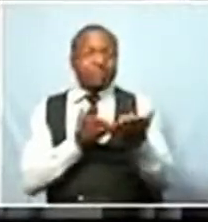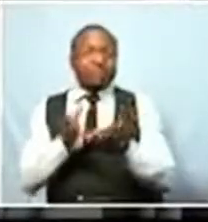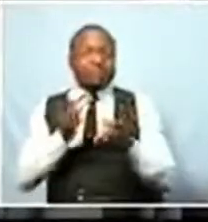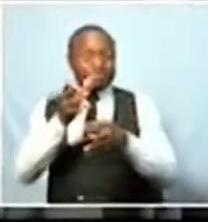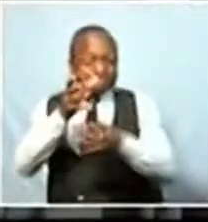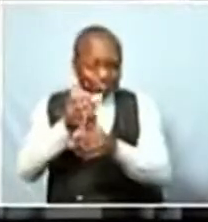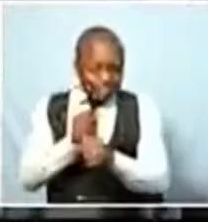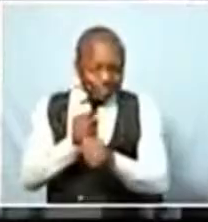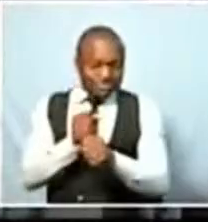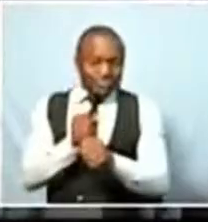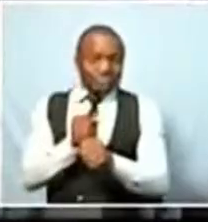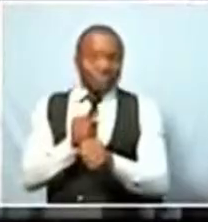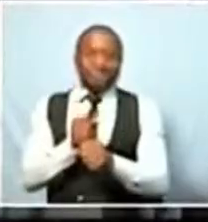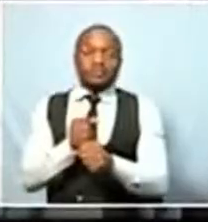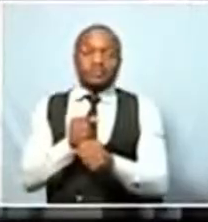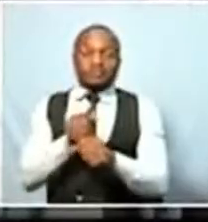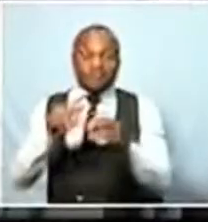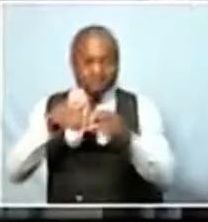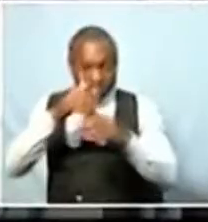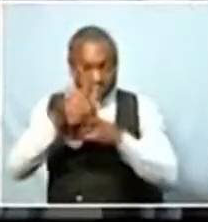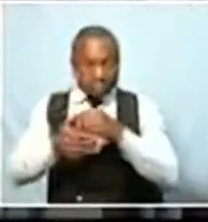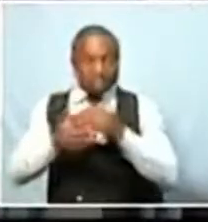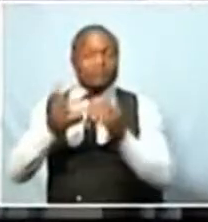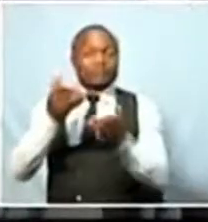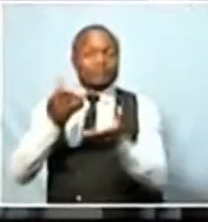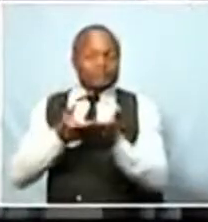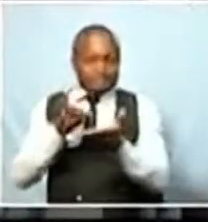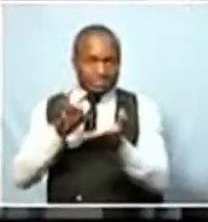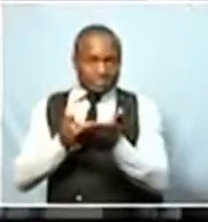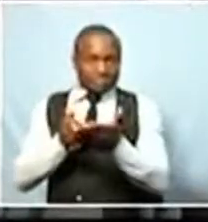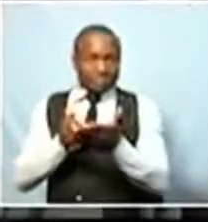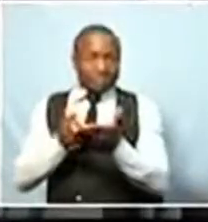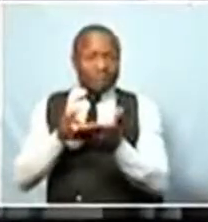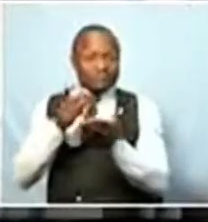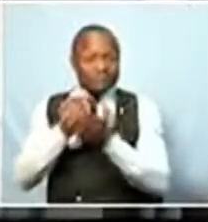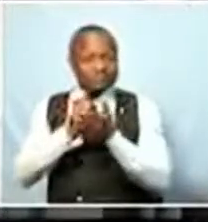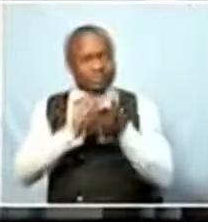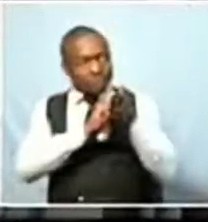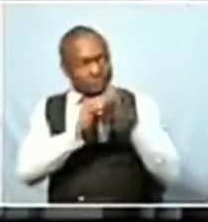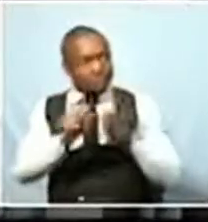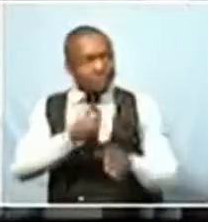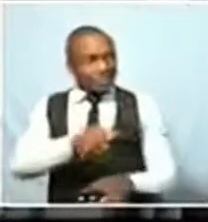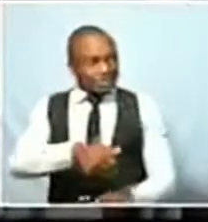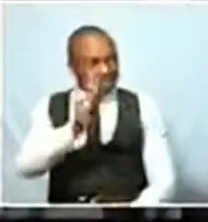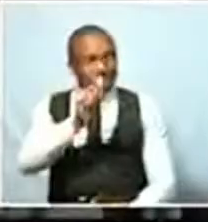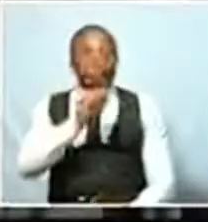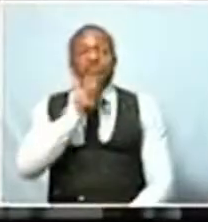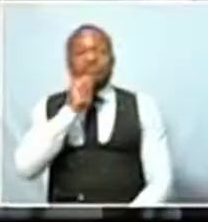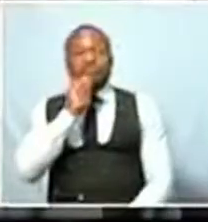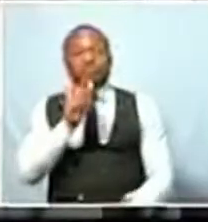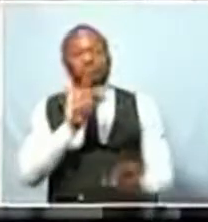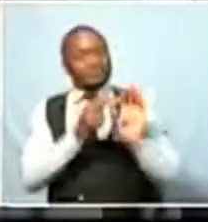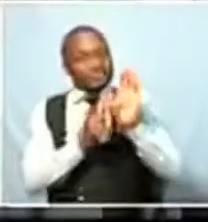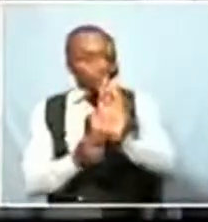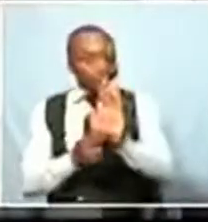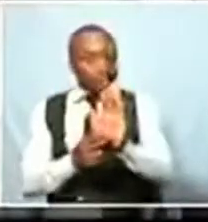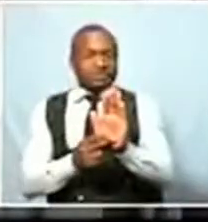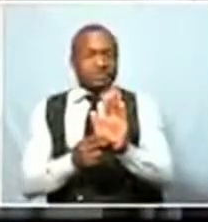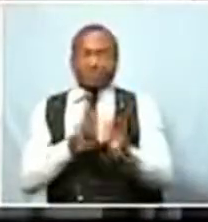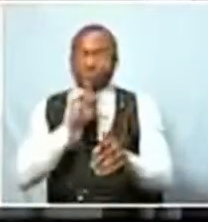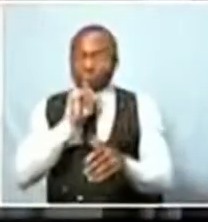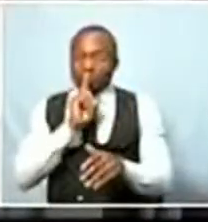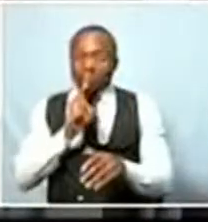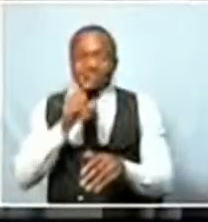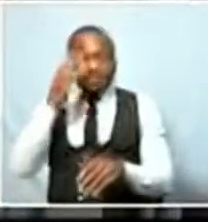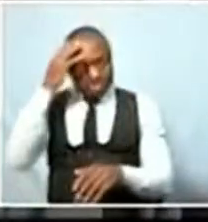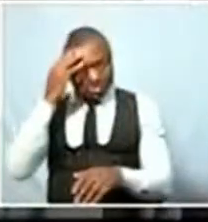receiving. And as a result, it was the financial statements were themselves not reflective of reality, which